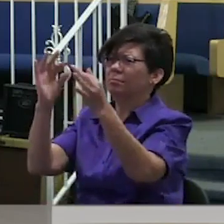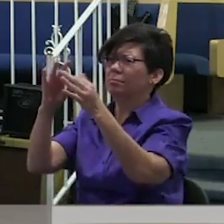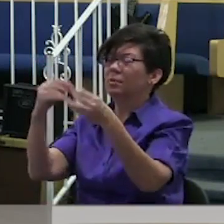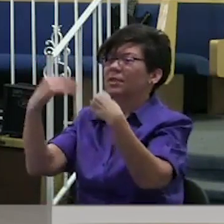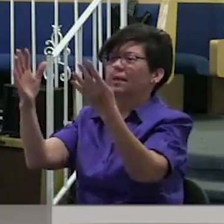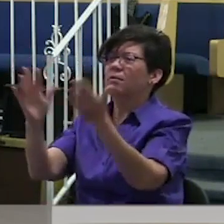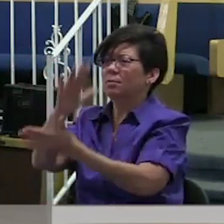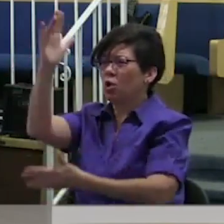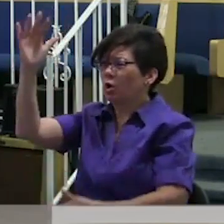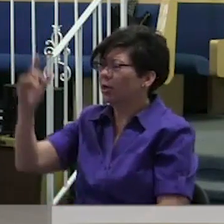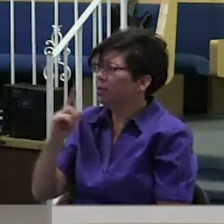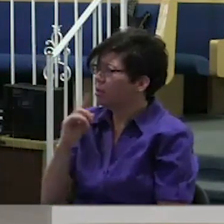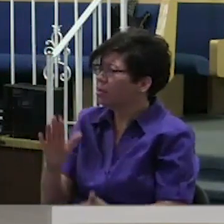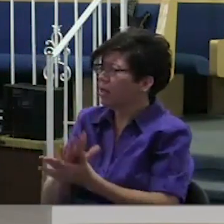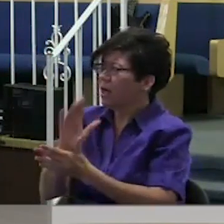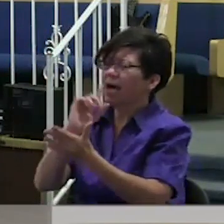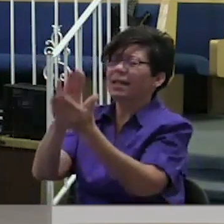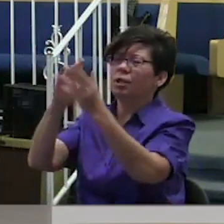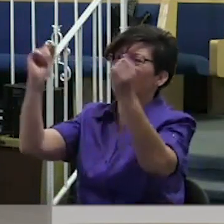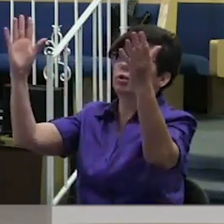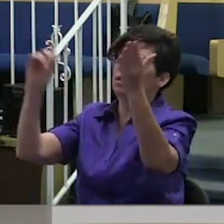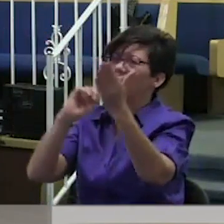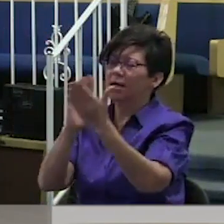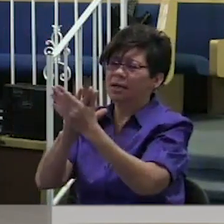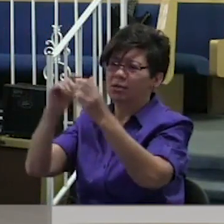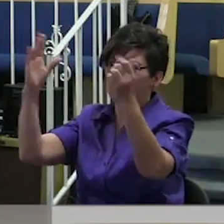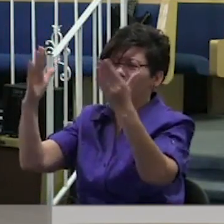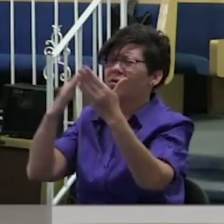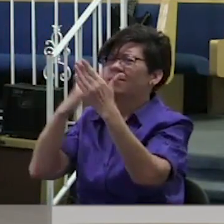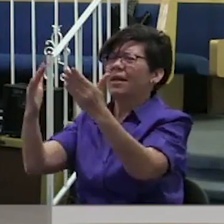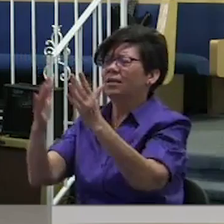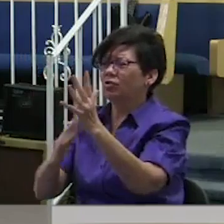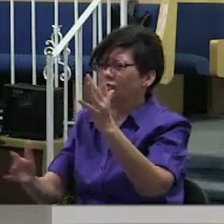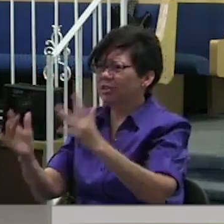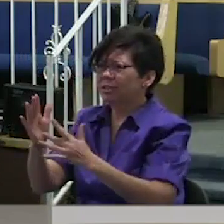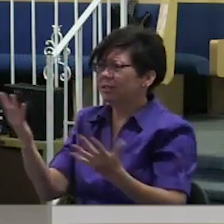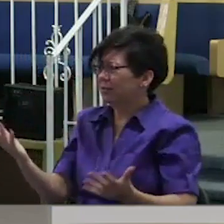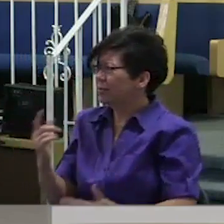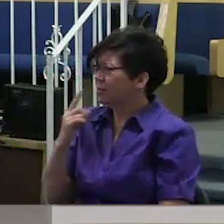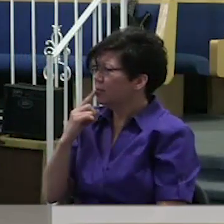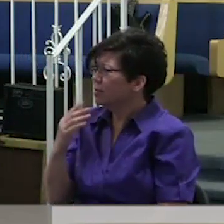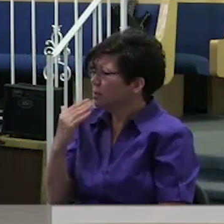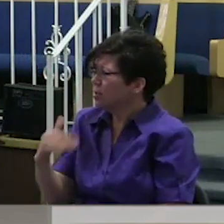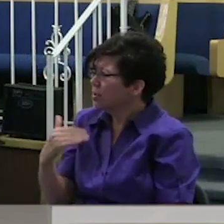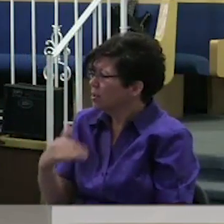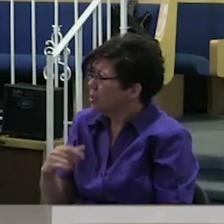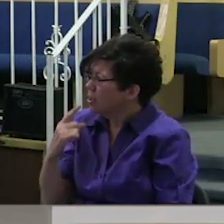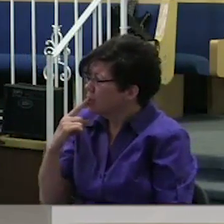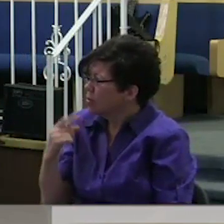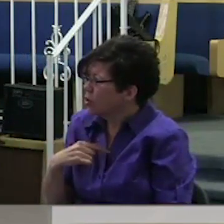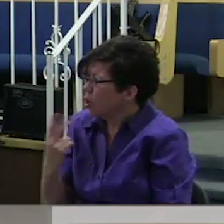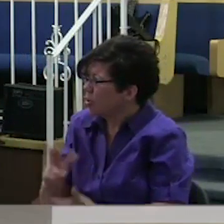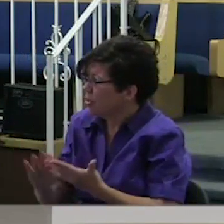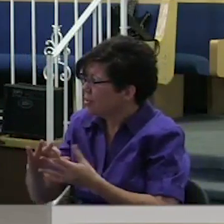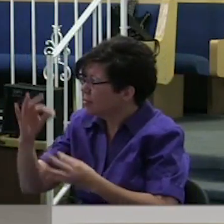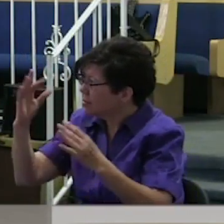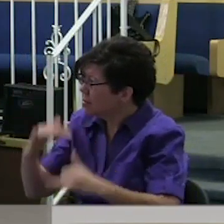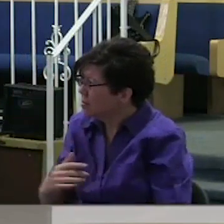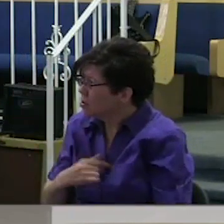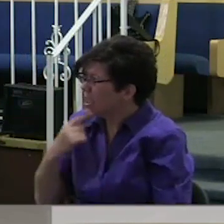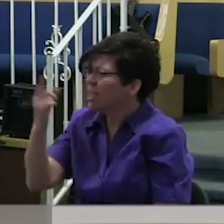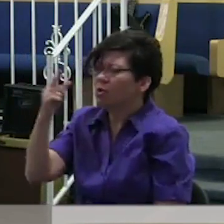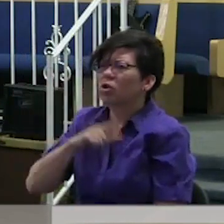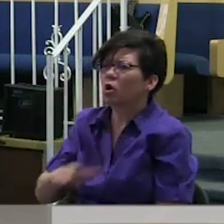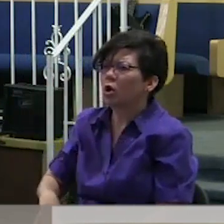glory, hallelujah, thank you, Jesus. You got to open up your mouth and show the Lord